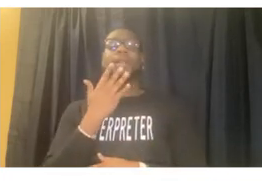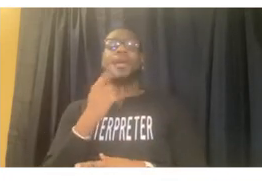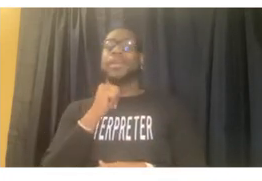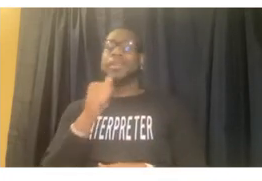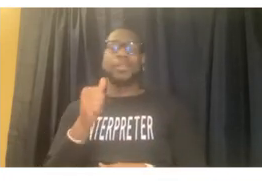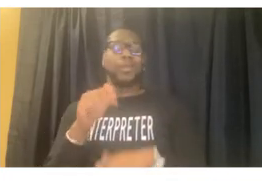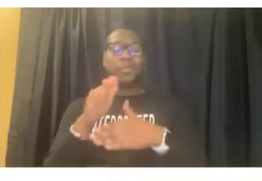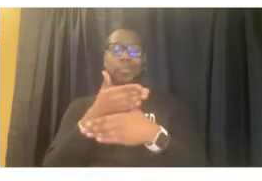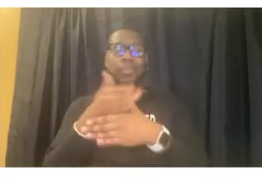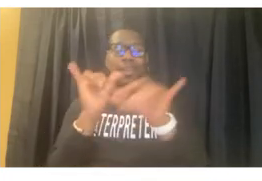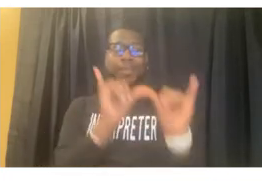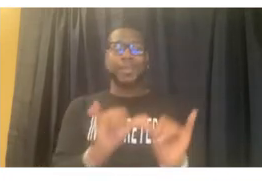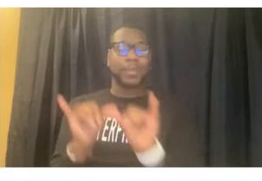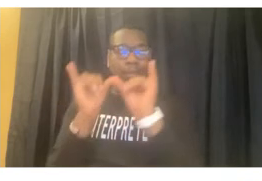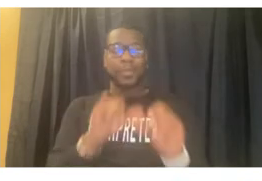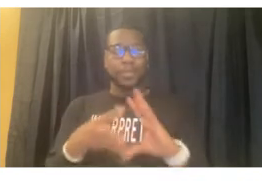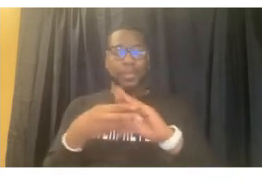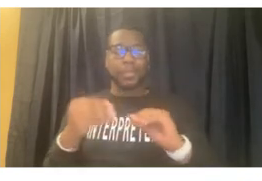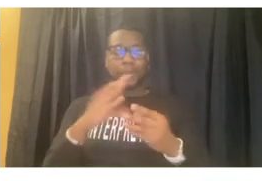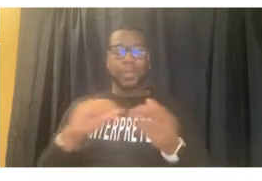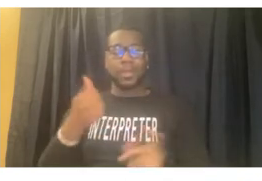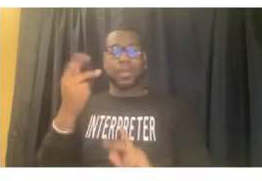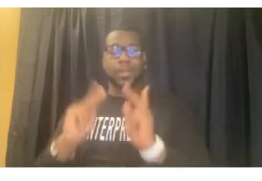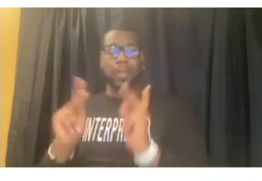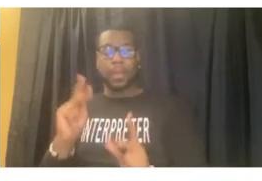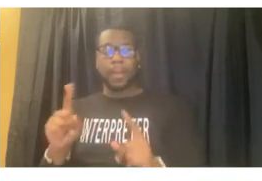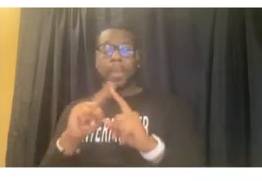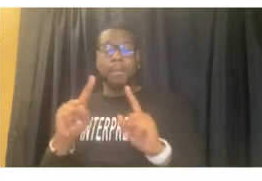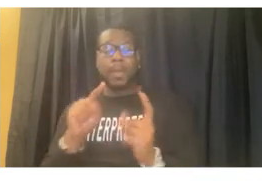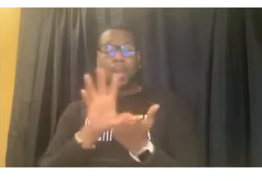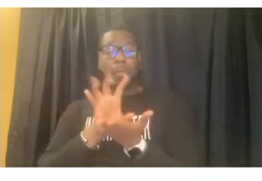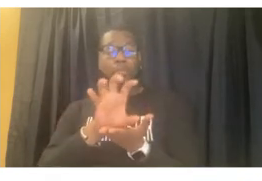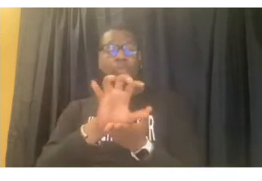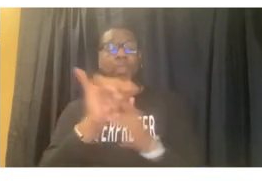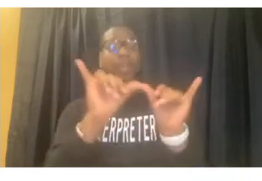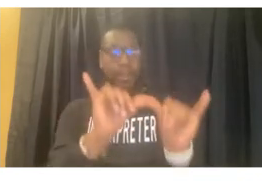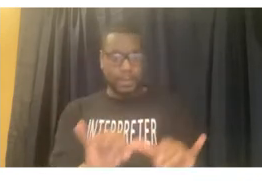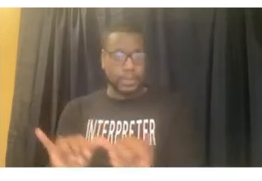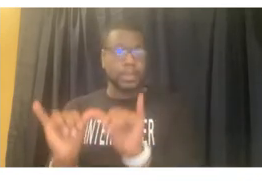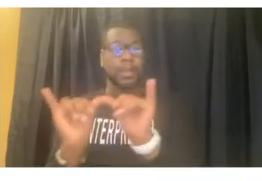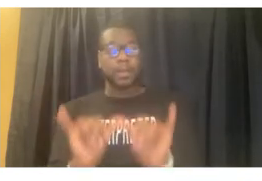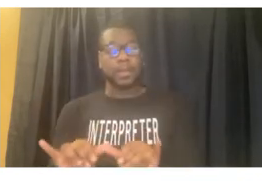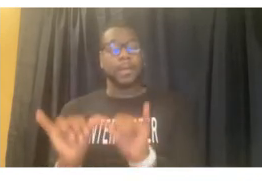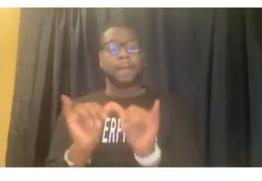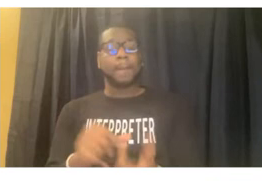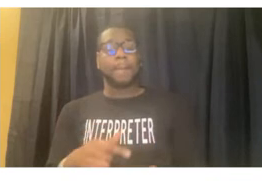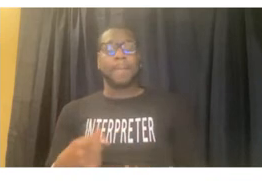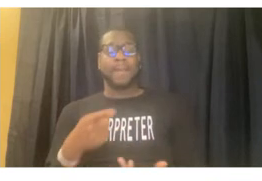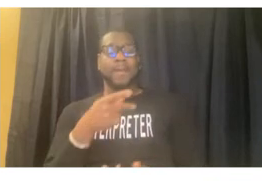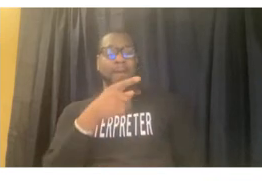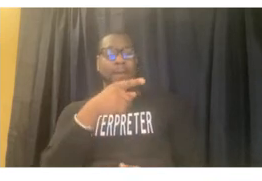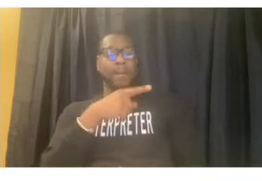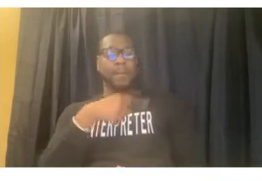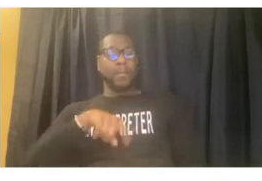narratives, but our roots of dehumanization and marginalization remain the same. We have these experiences of microaggressions that we have to learn how